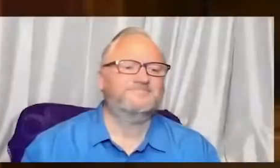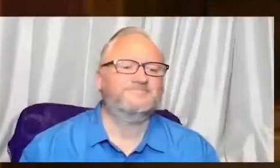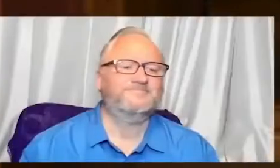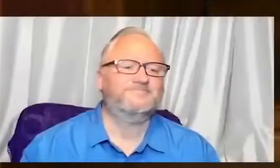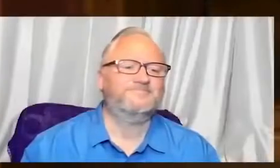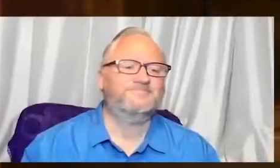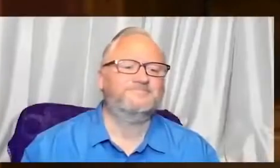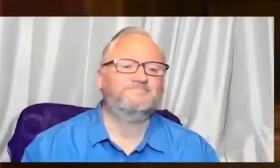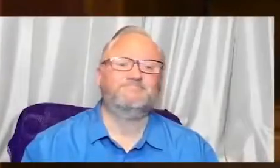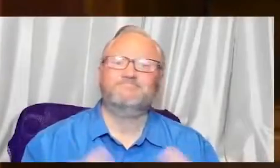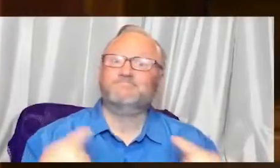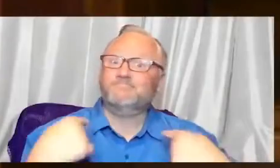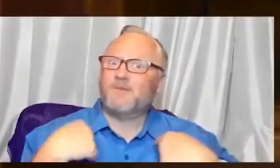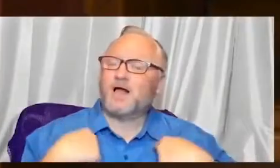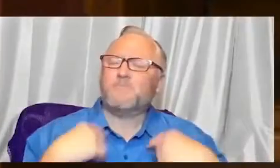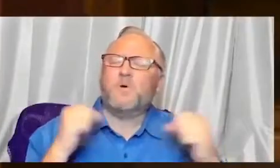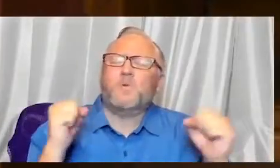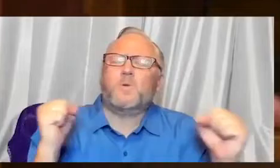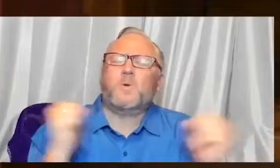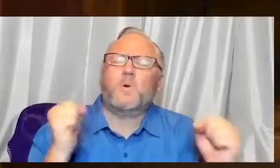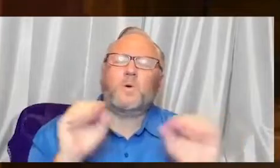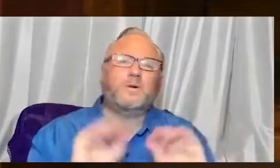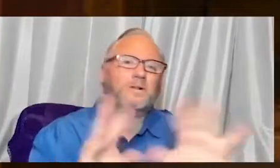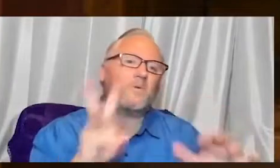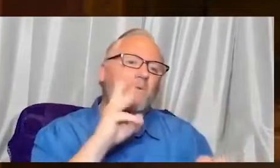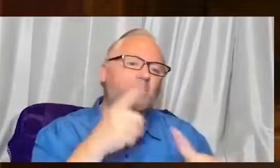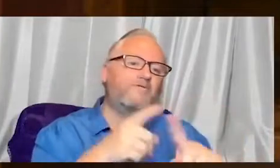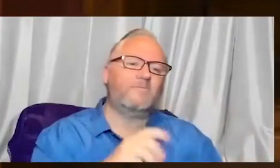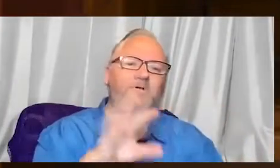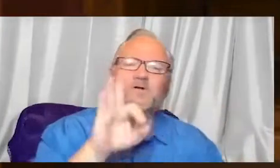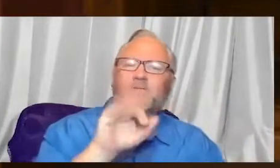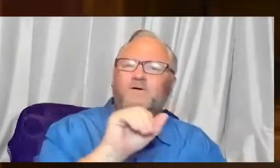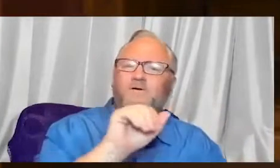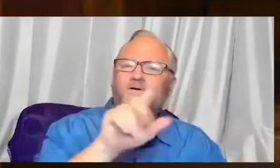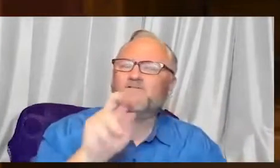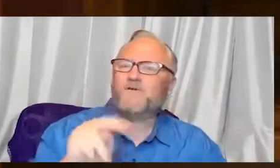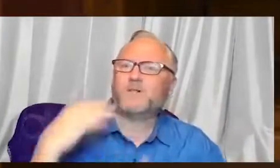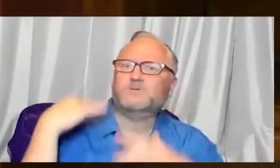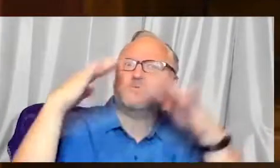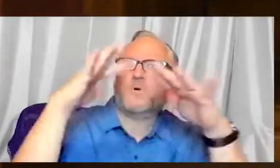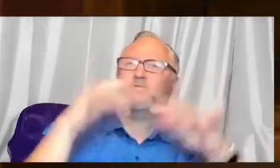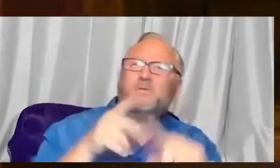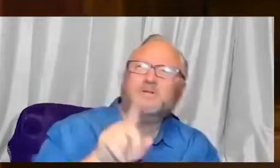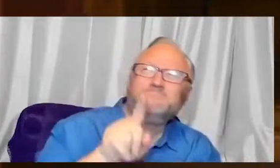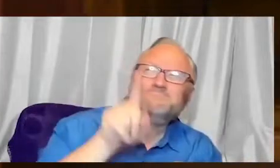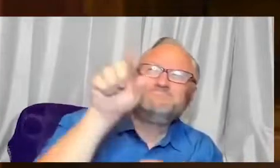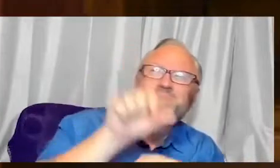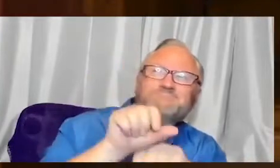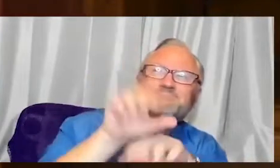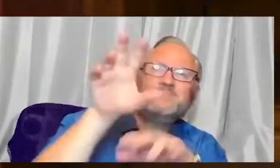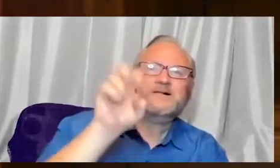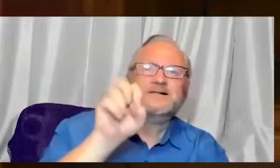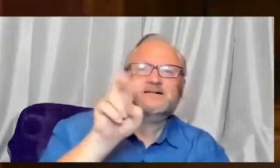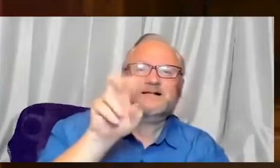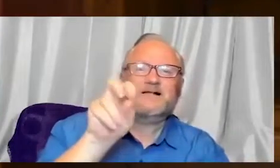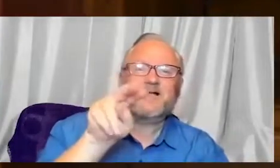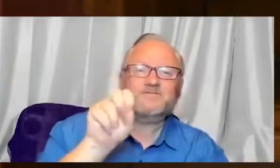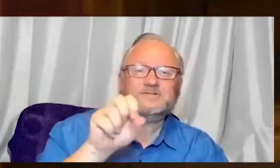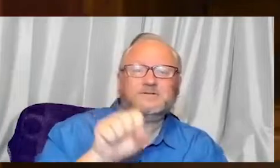I am the cold, clear water of the fallen snow. From the high peaks of Mount Evans and Mount